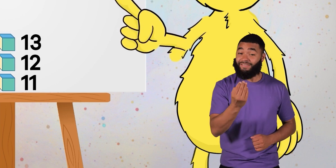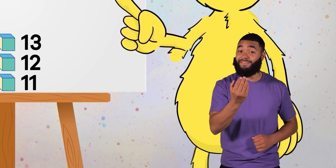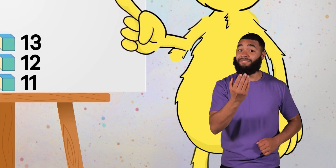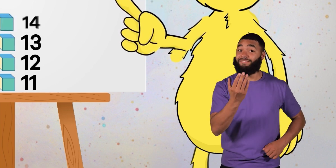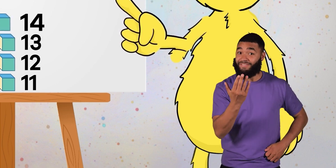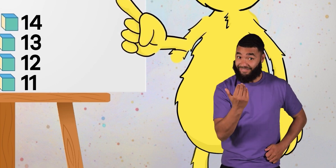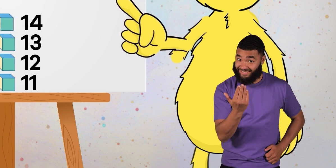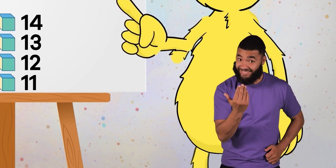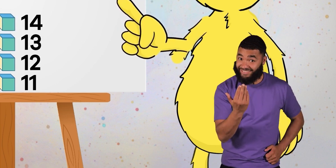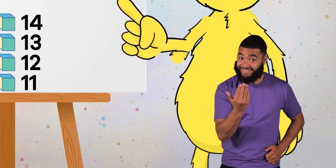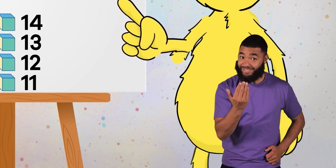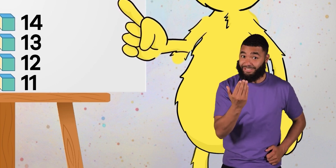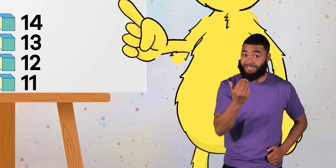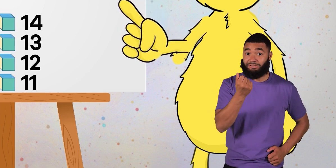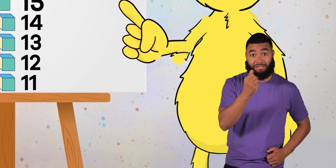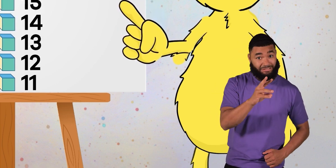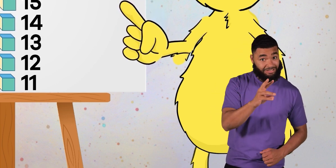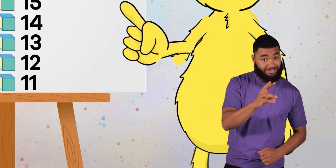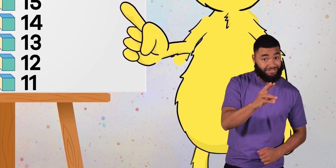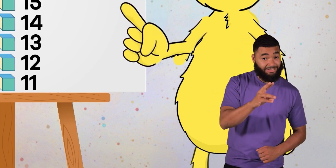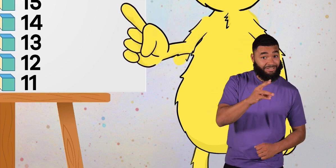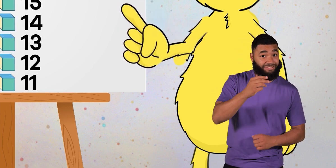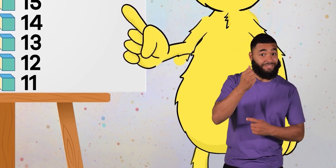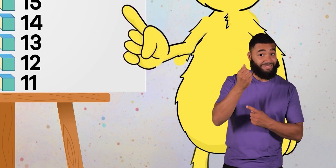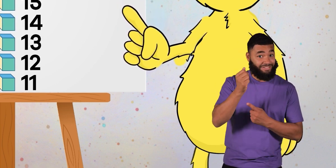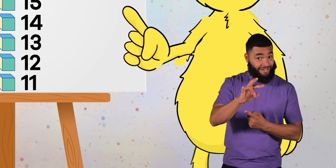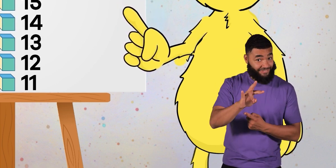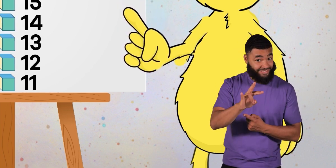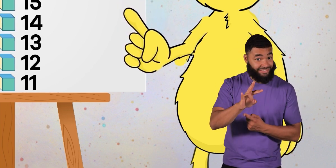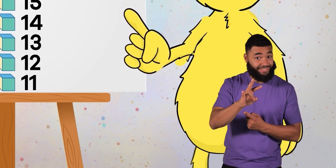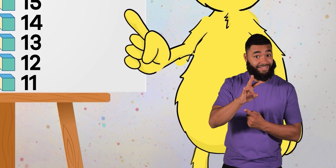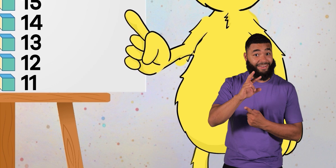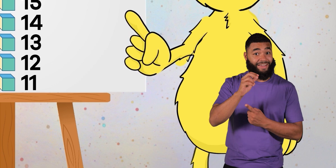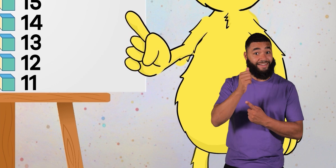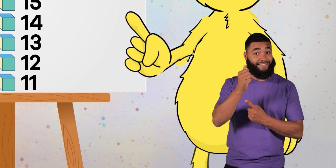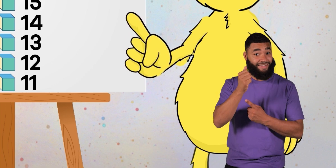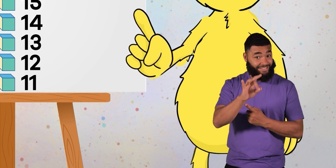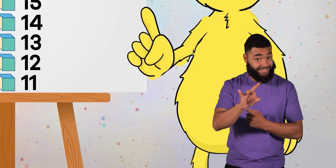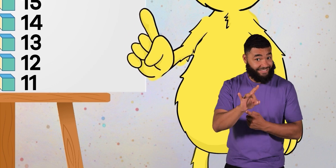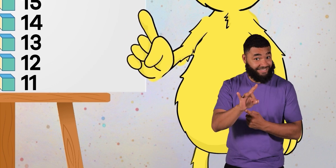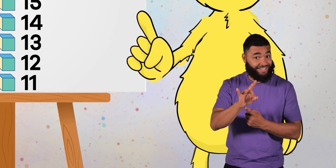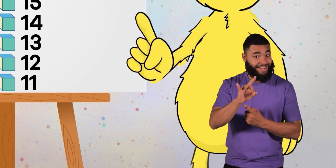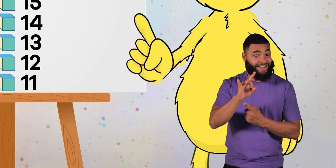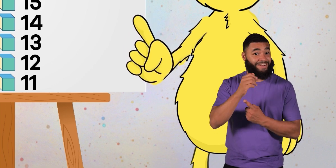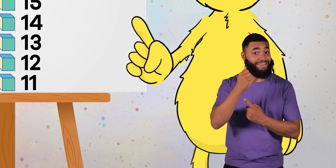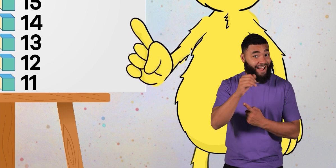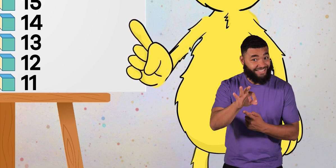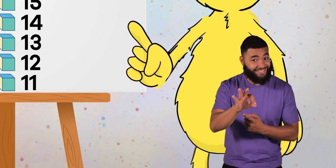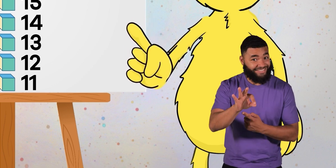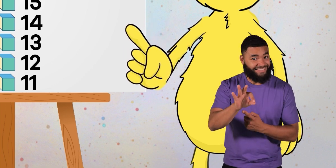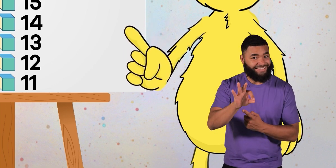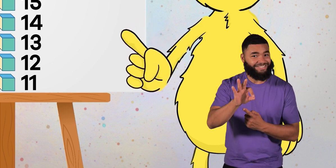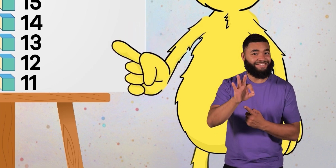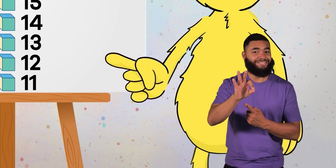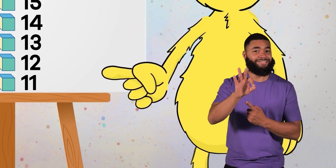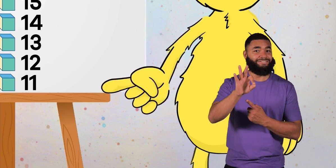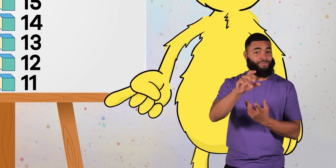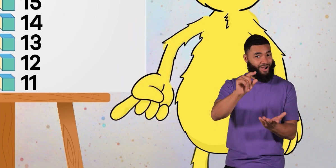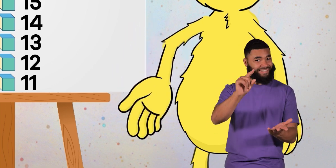14 15 16 17 18